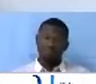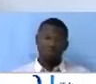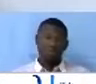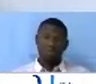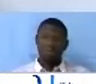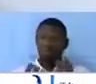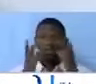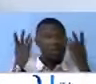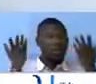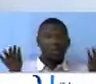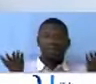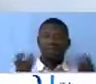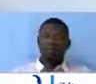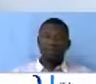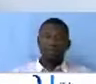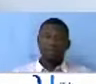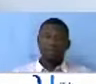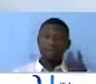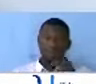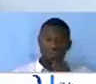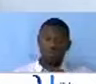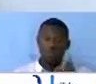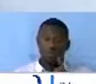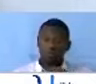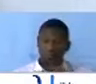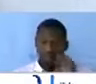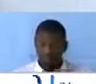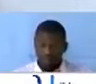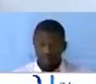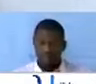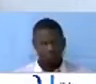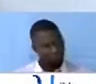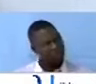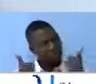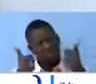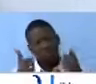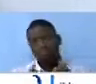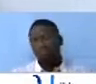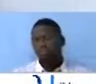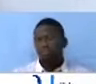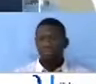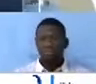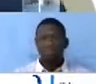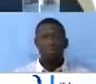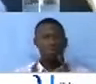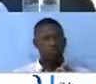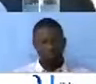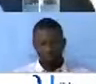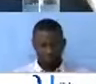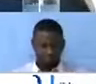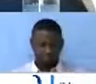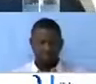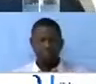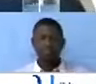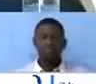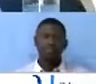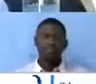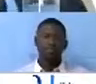If that is what you believe, it's fine. Okay, let us proceed.